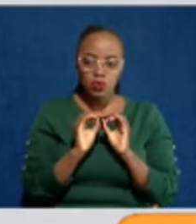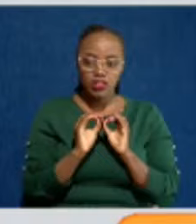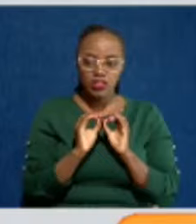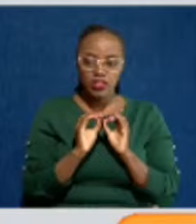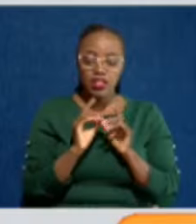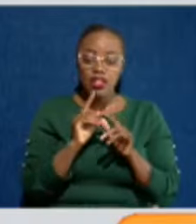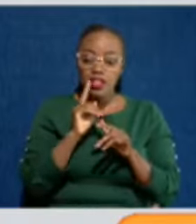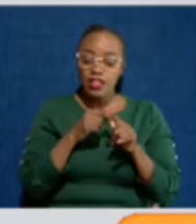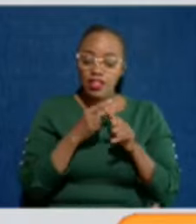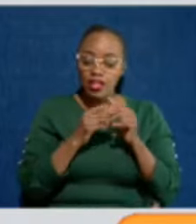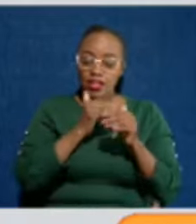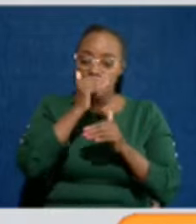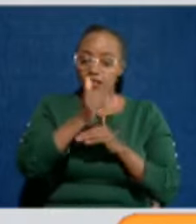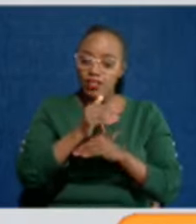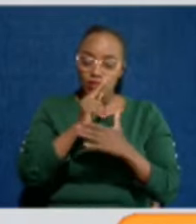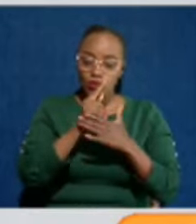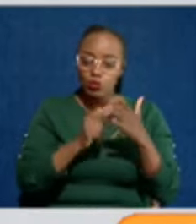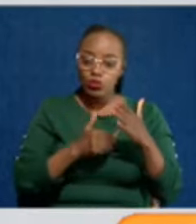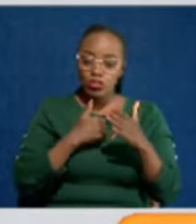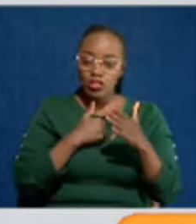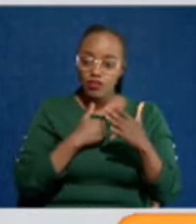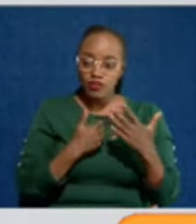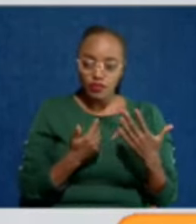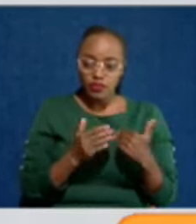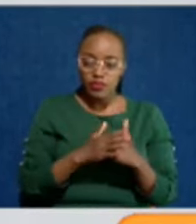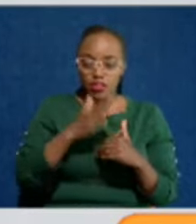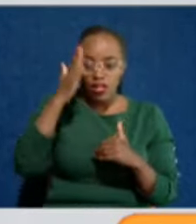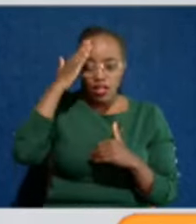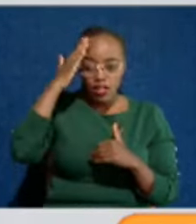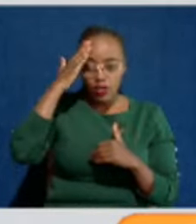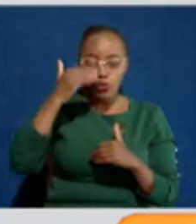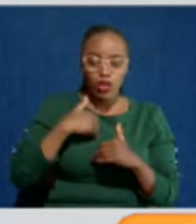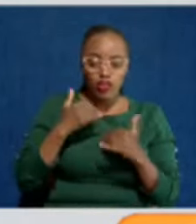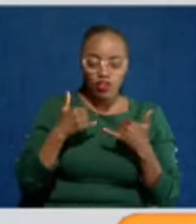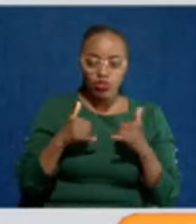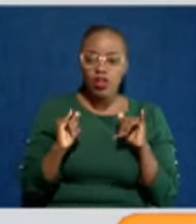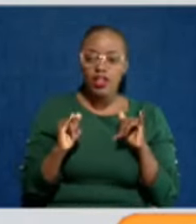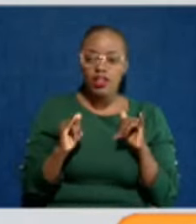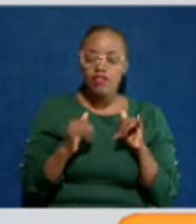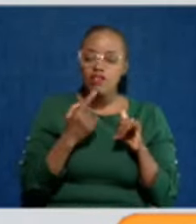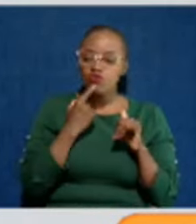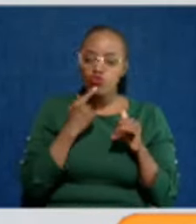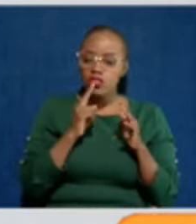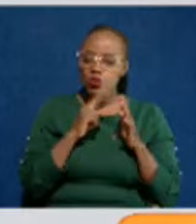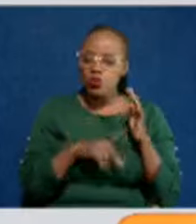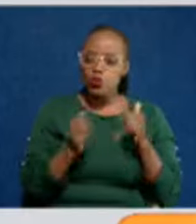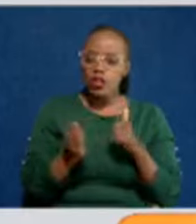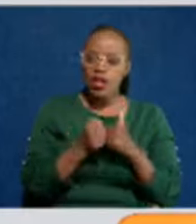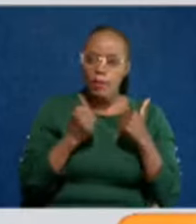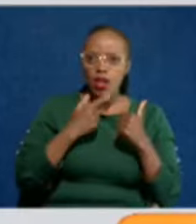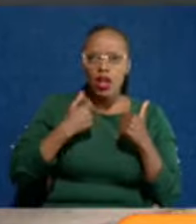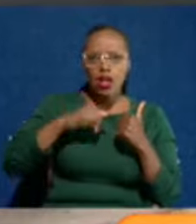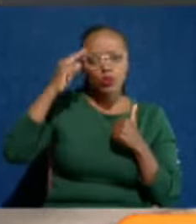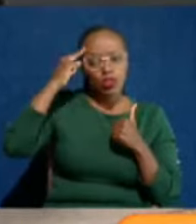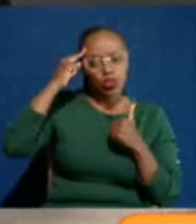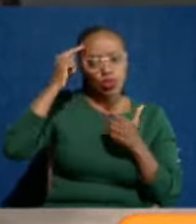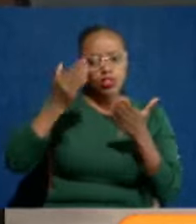what we ended up having is, I know we sat here trying to predict what we thought would be a